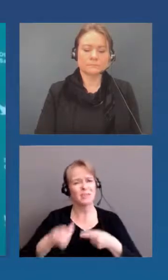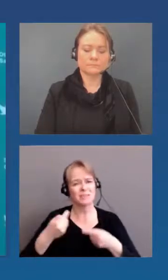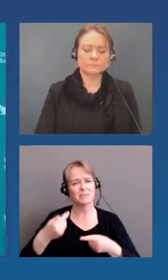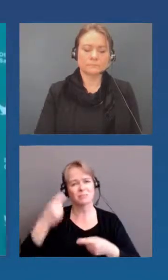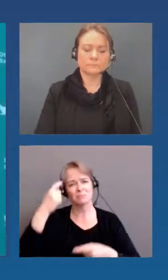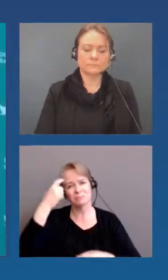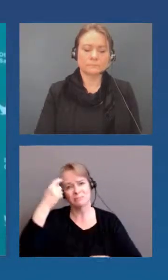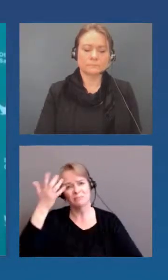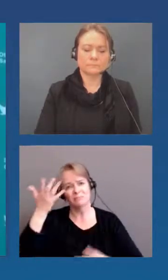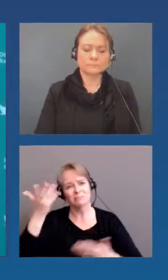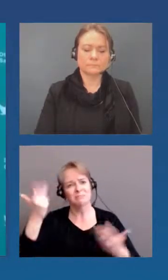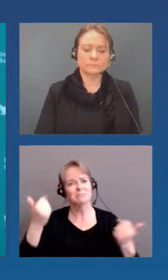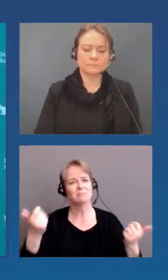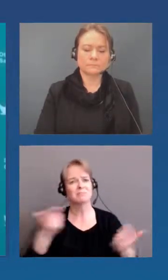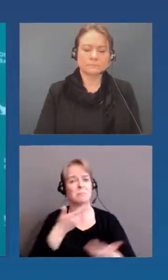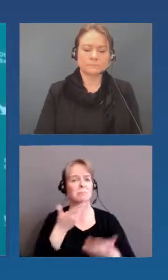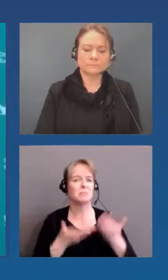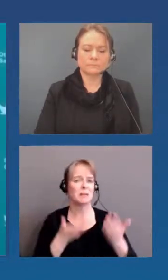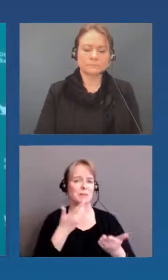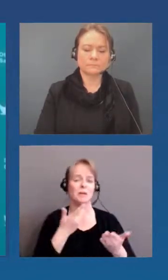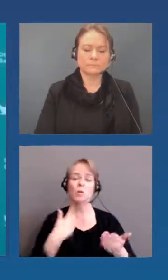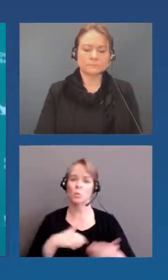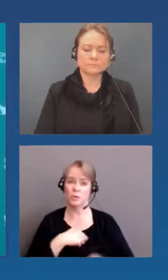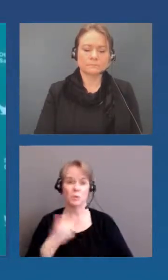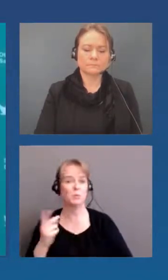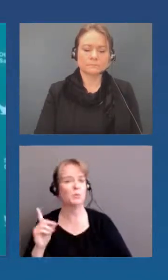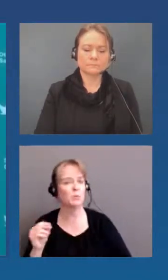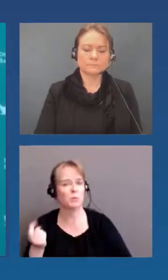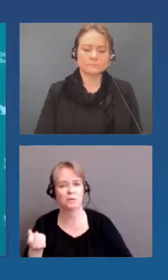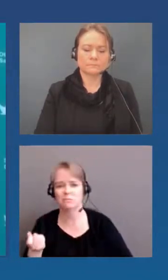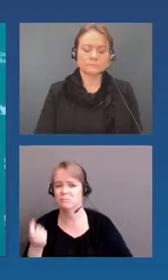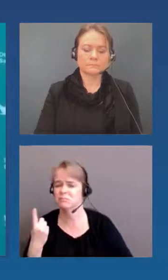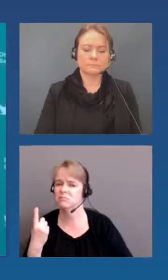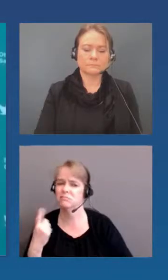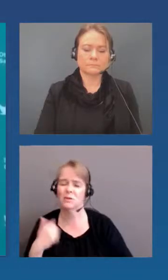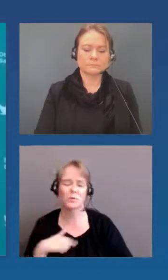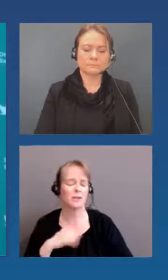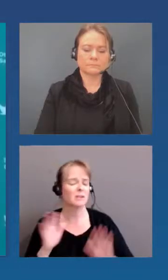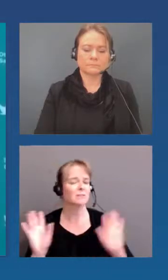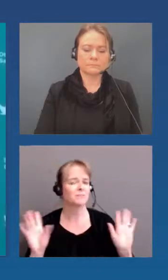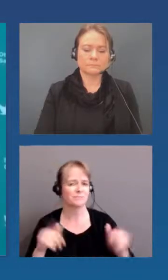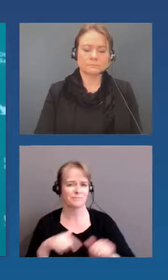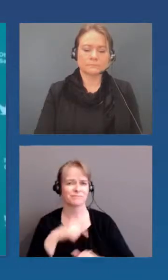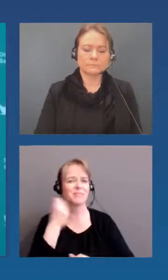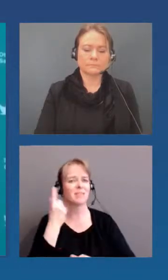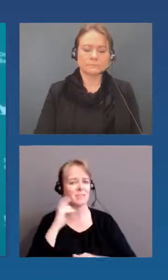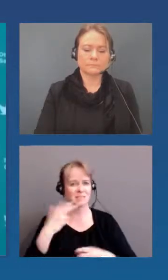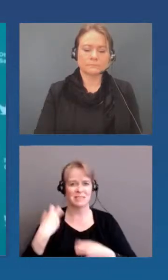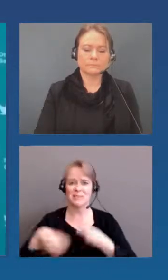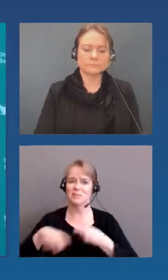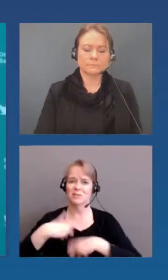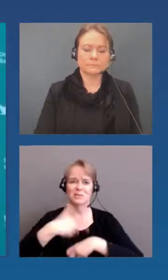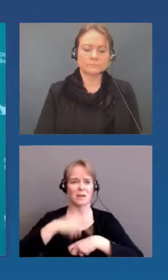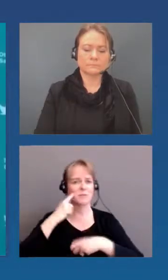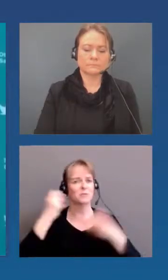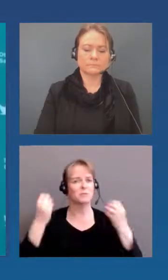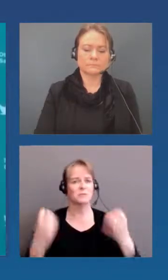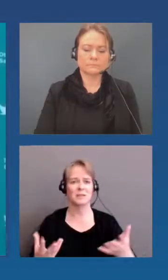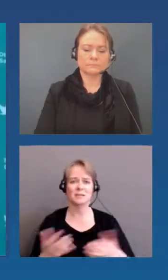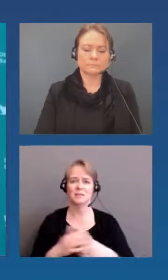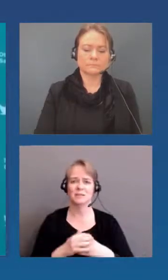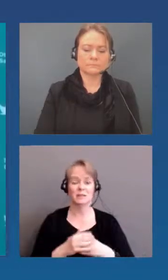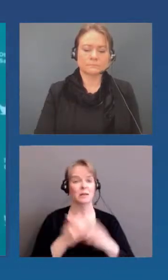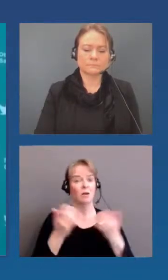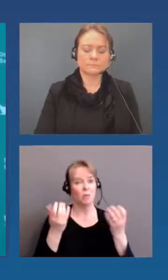understand, we get that too. This is a difficult time. Many people have had very